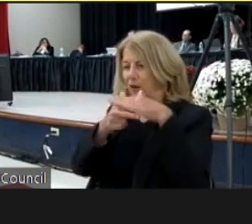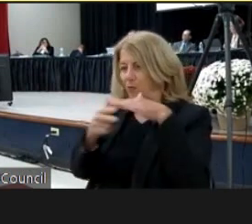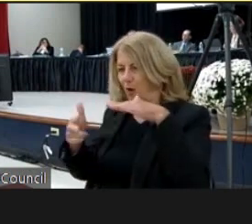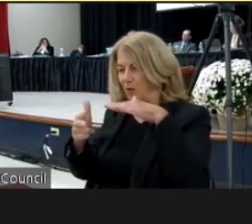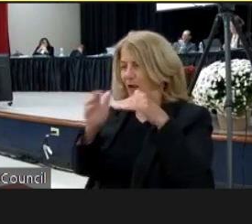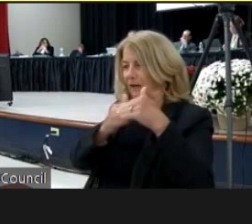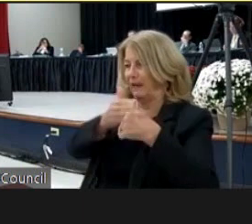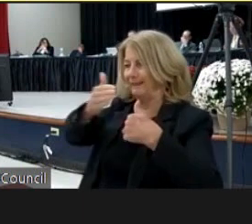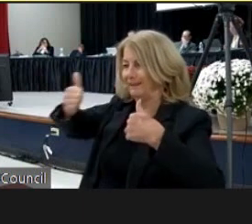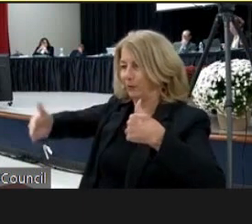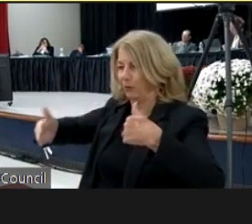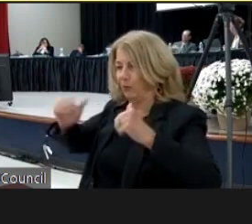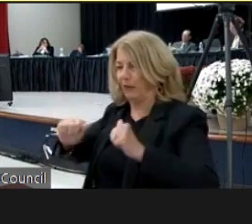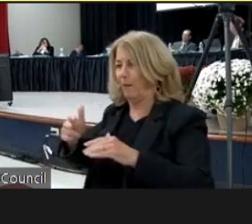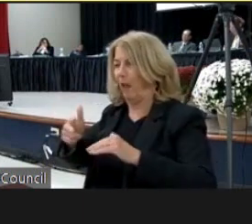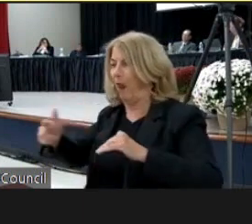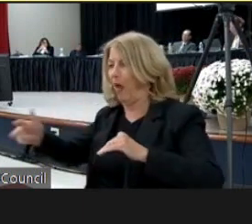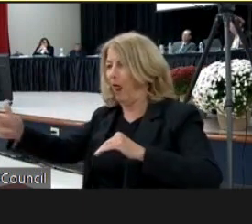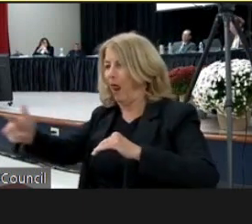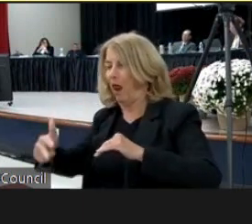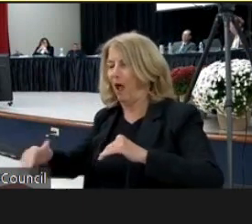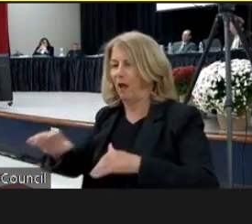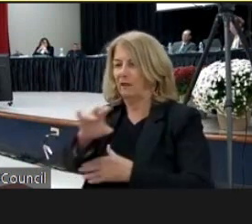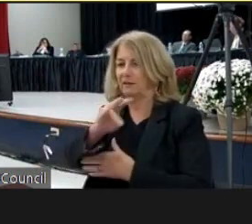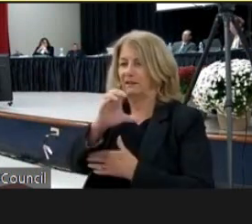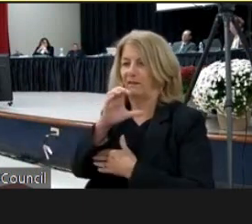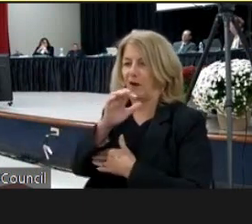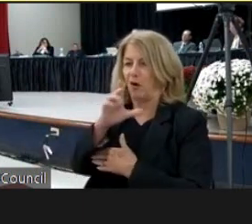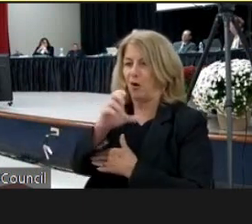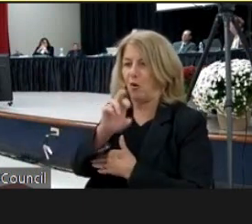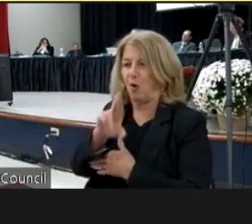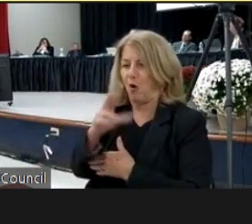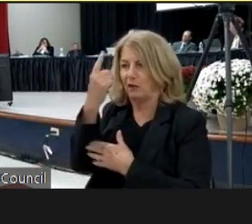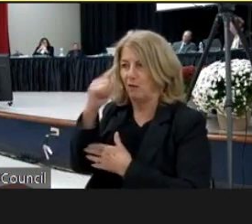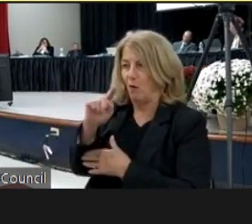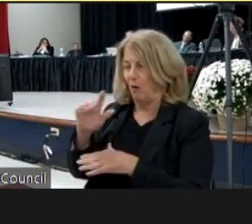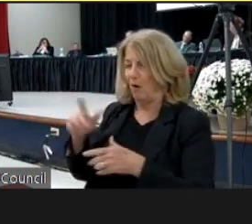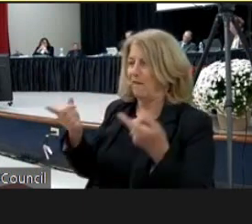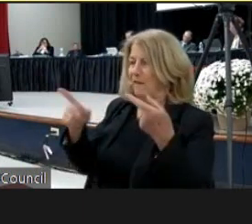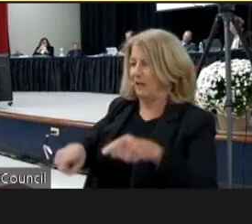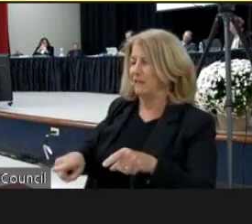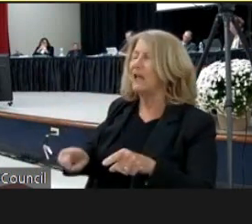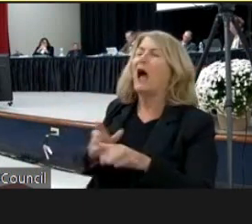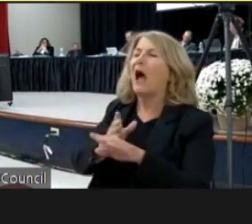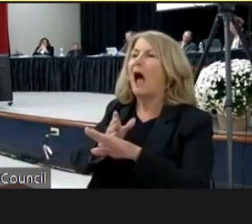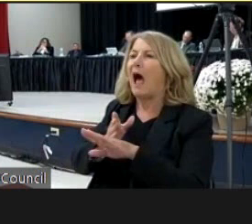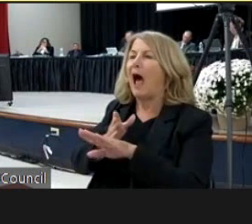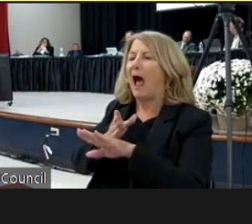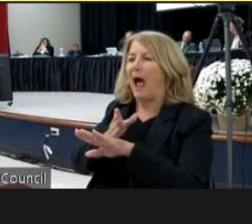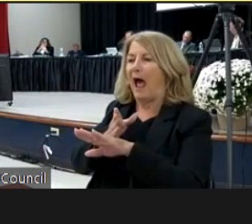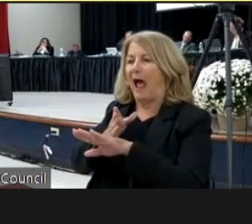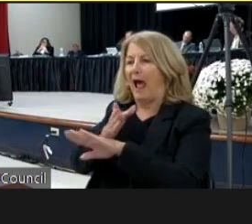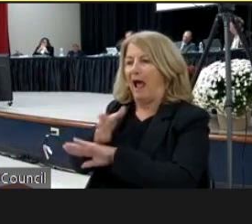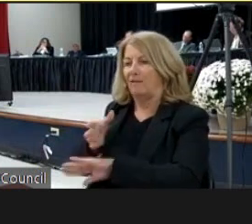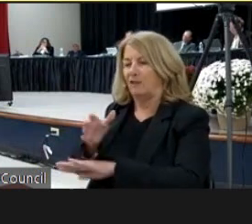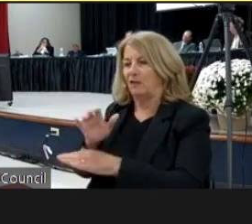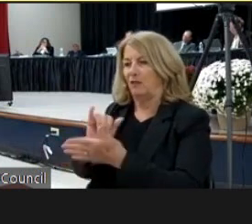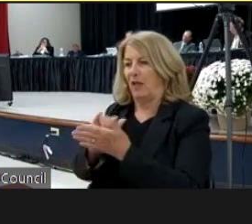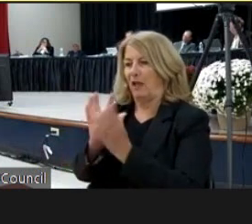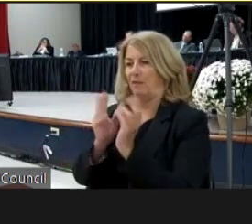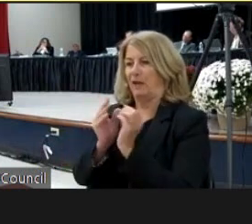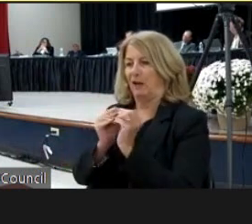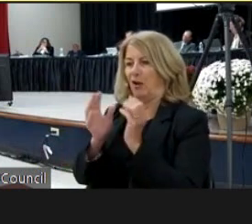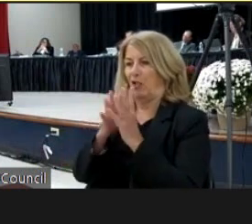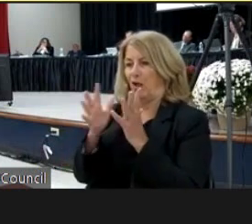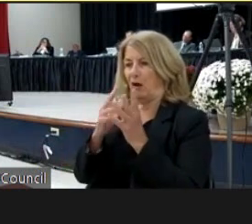park 700 cars for events at the location, which is after we had that December meeting. There was a lot of commentary, and you probably heard it and talked to folks in